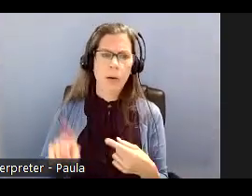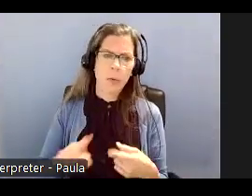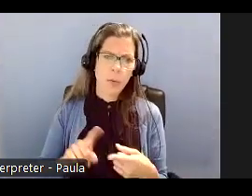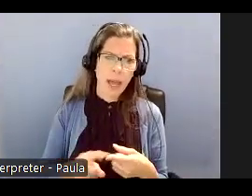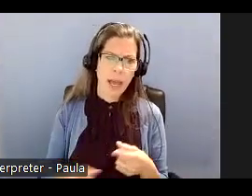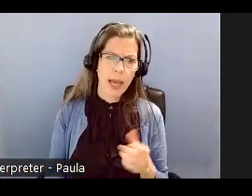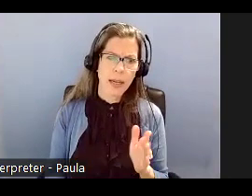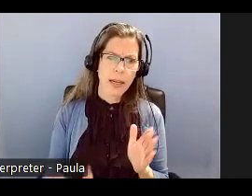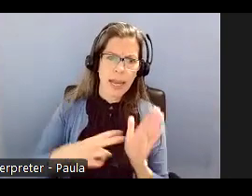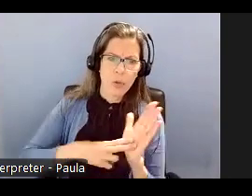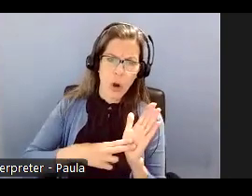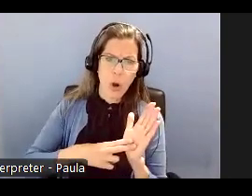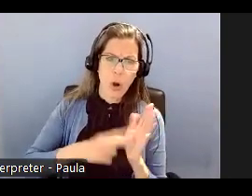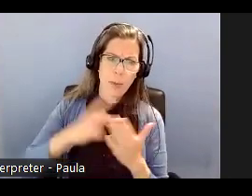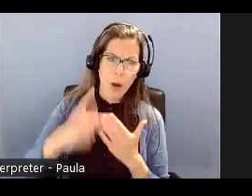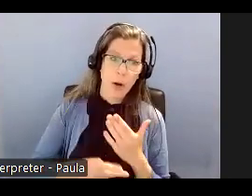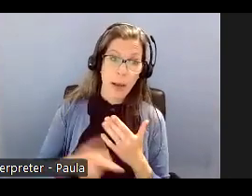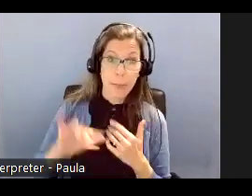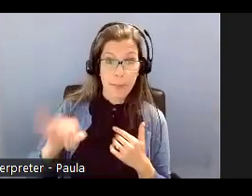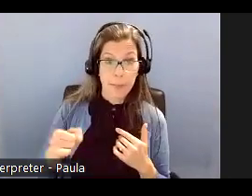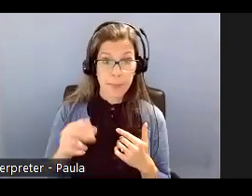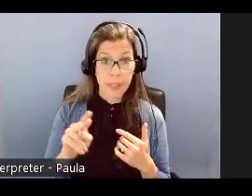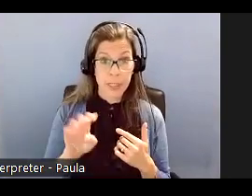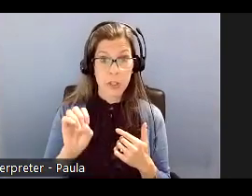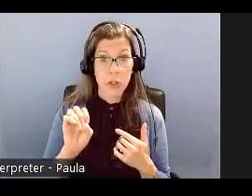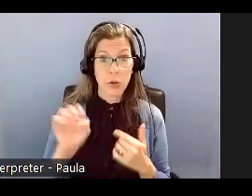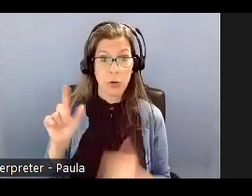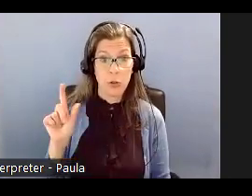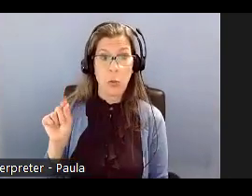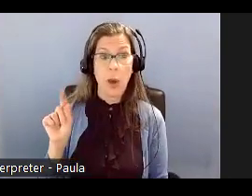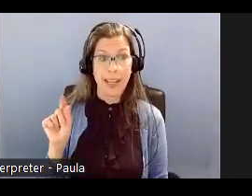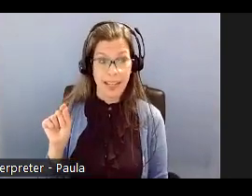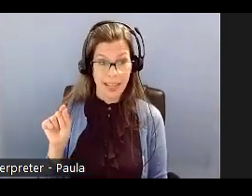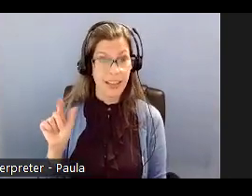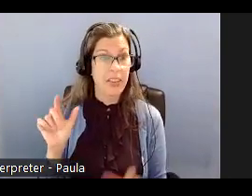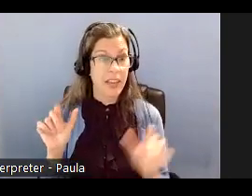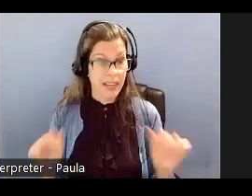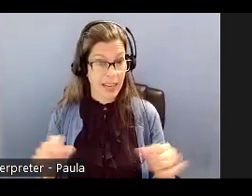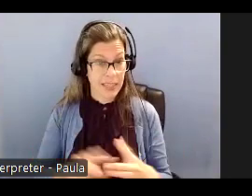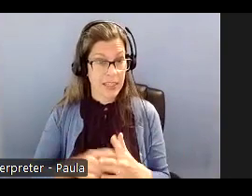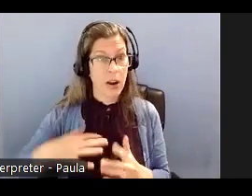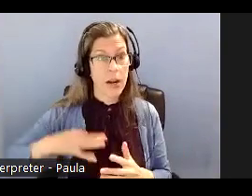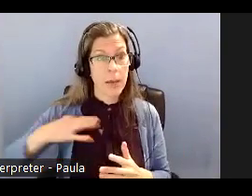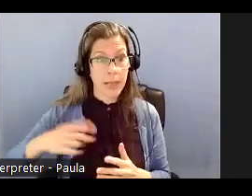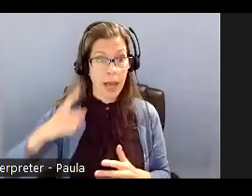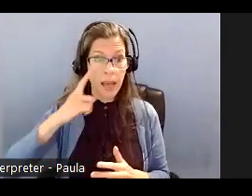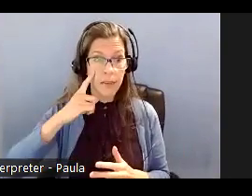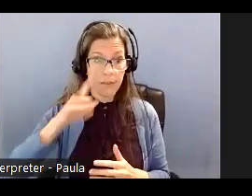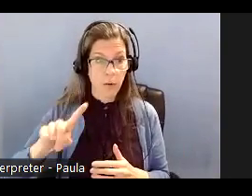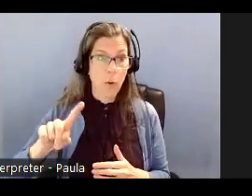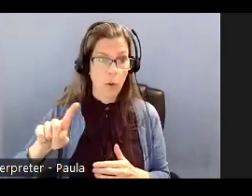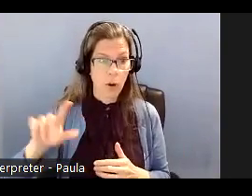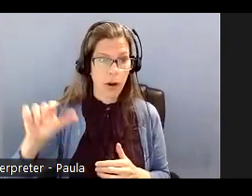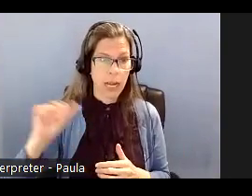that will happen on June 20th, and people will be able to start applying for Apple Health expansion coverage on